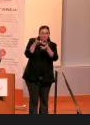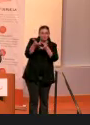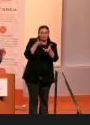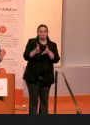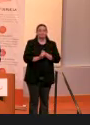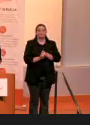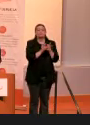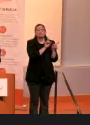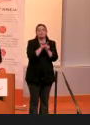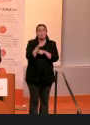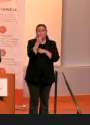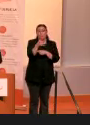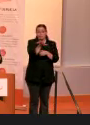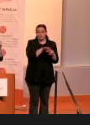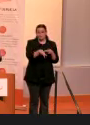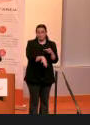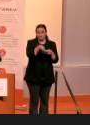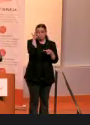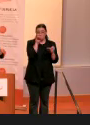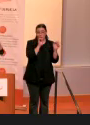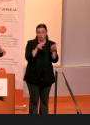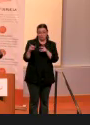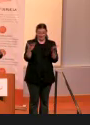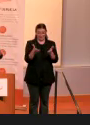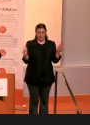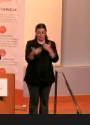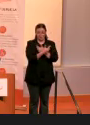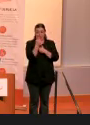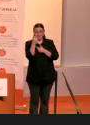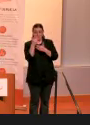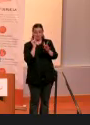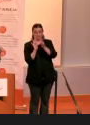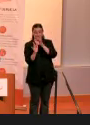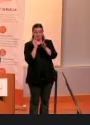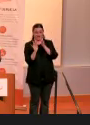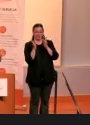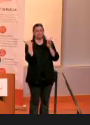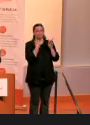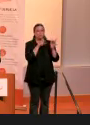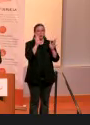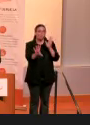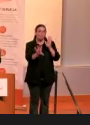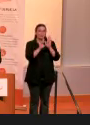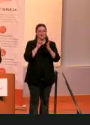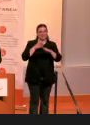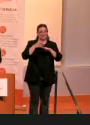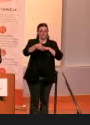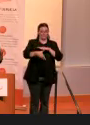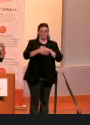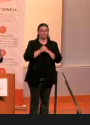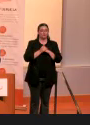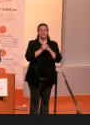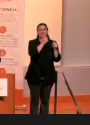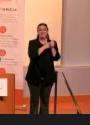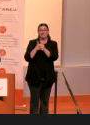3 raffle opportunities for in the room and 1 live streamed, which we'll select after. They each